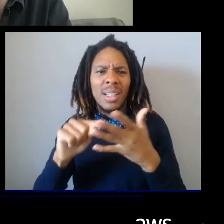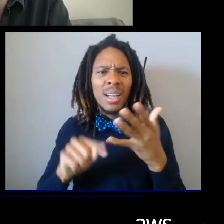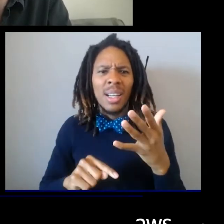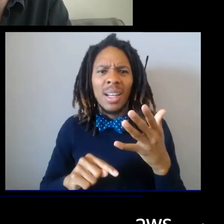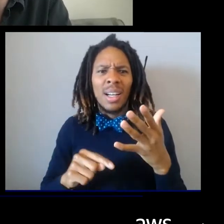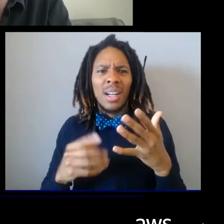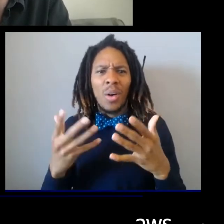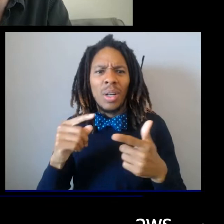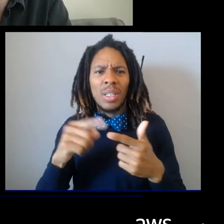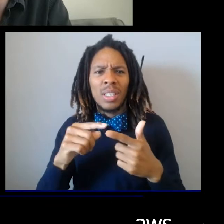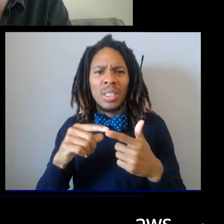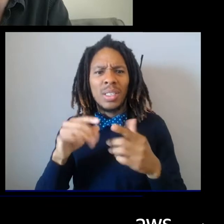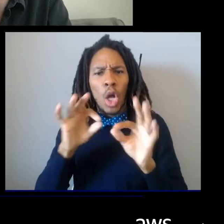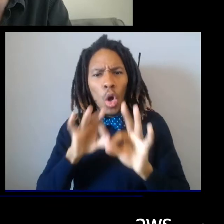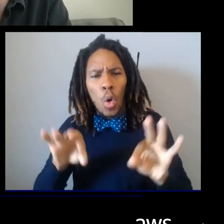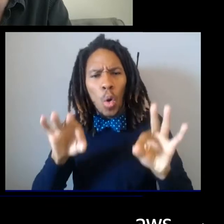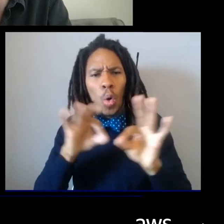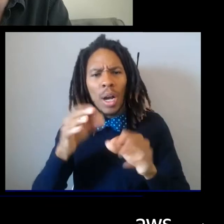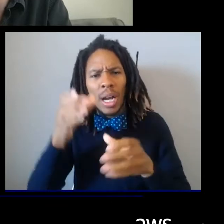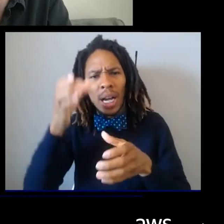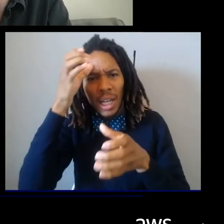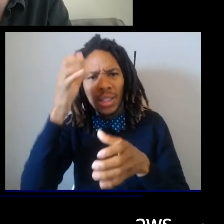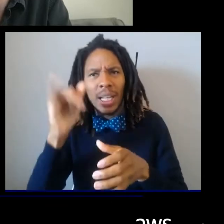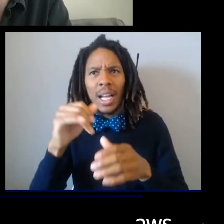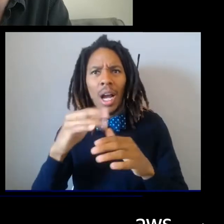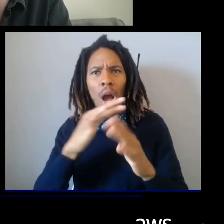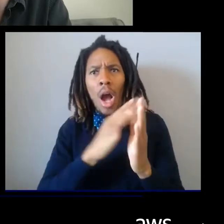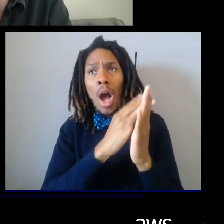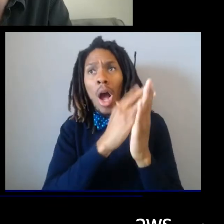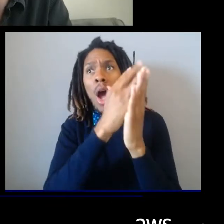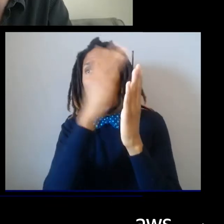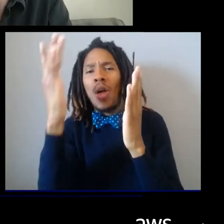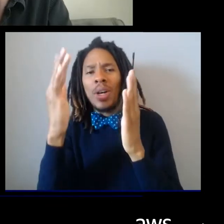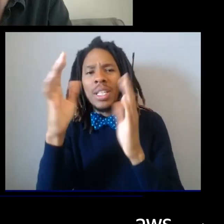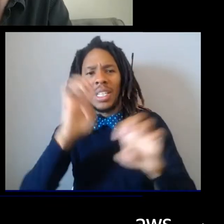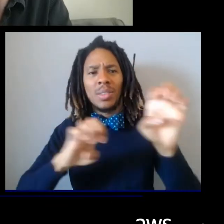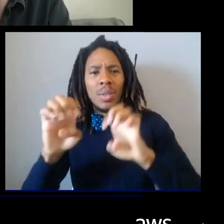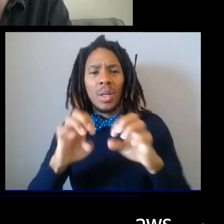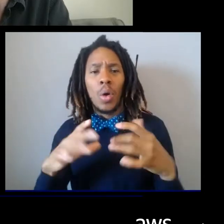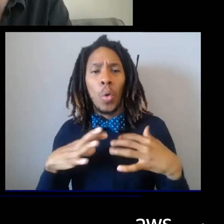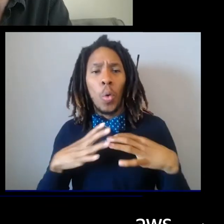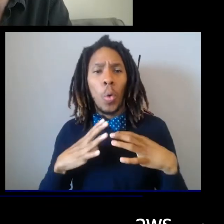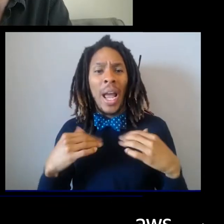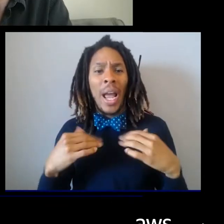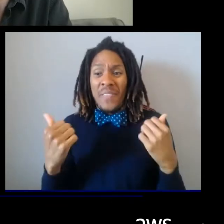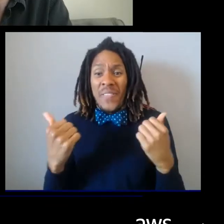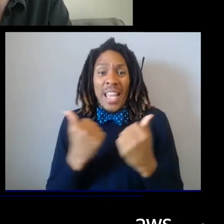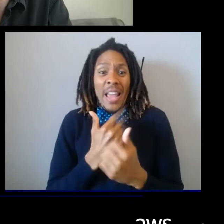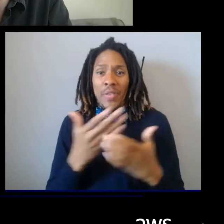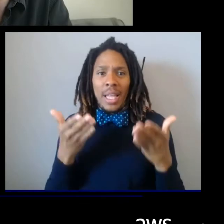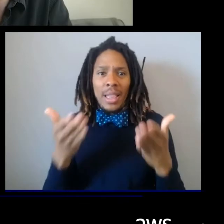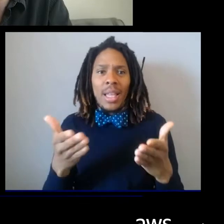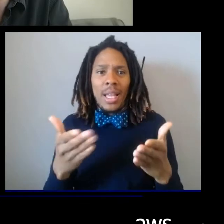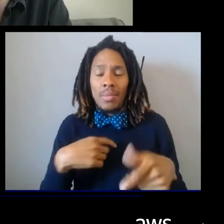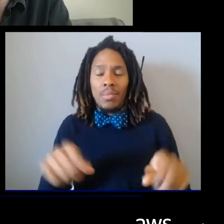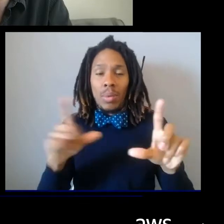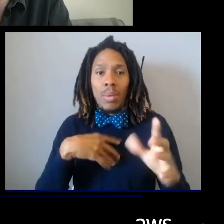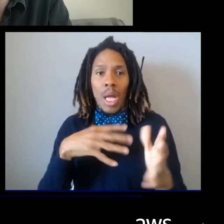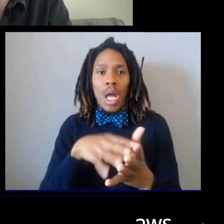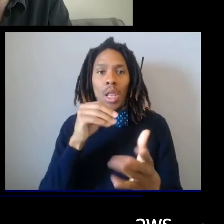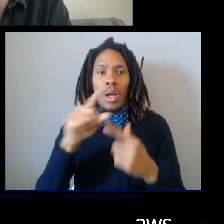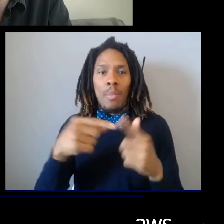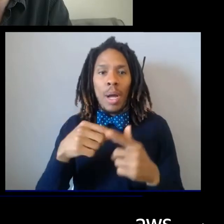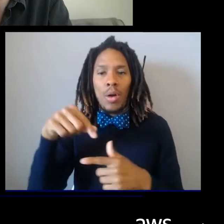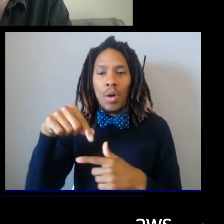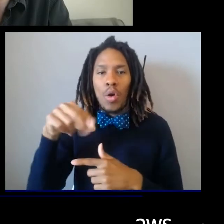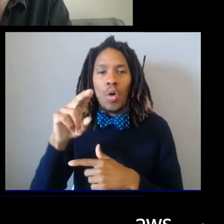core concepts, all the way up to, like you said, these experiments. So it looked like Mhm. it's just a really one stop for me to learn about quantum computing